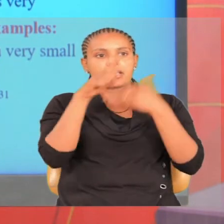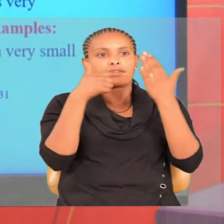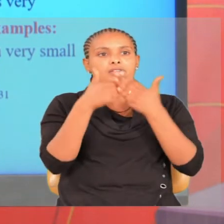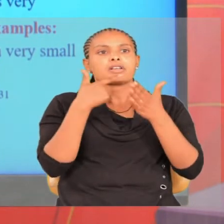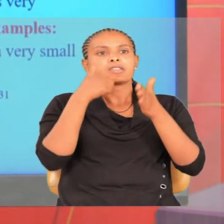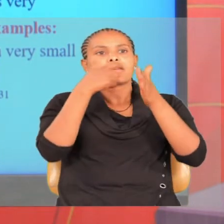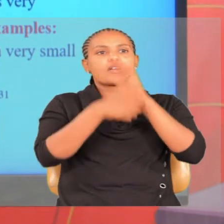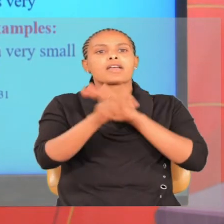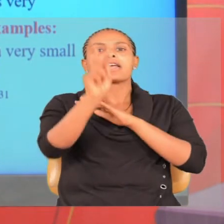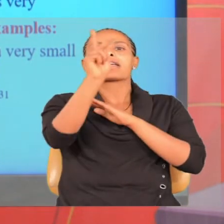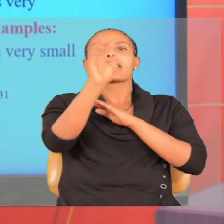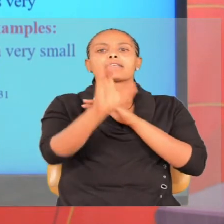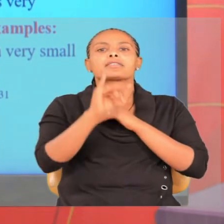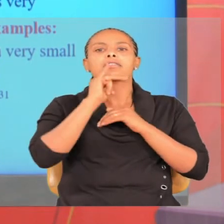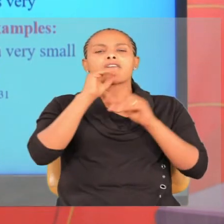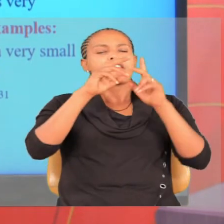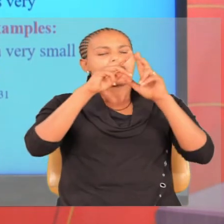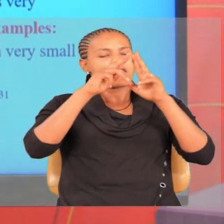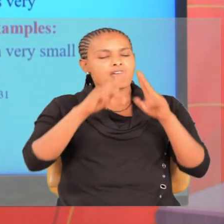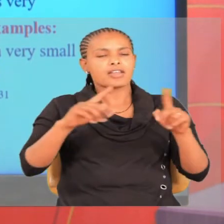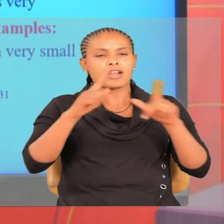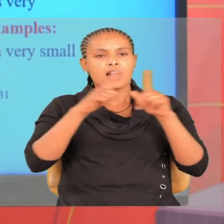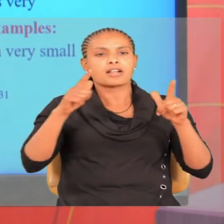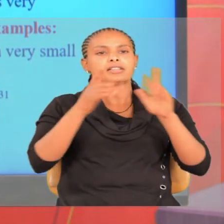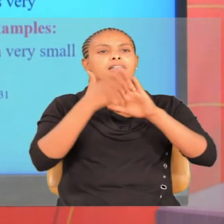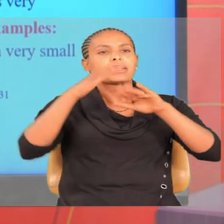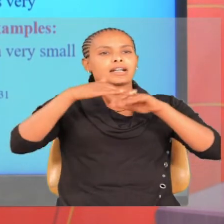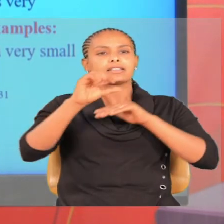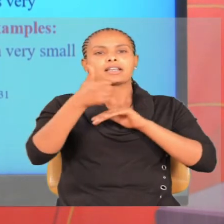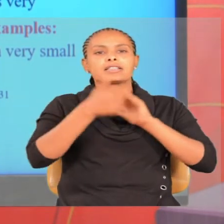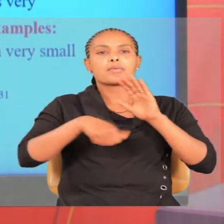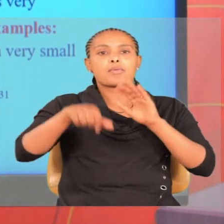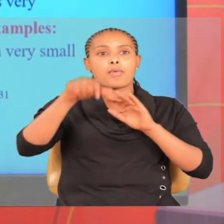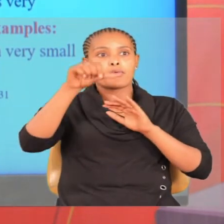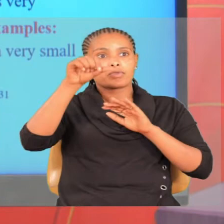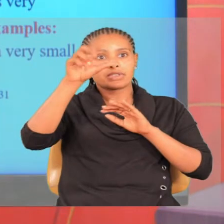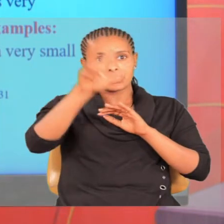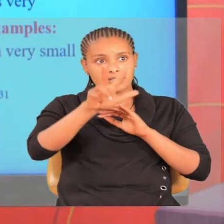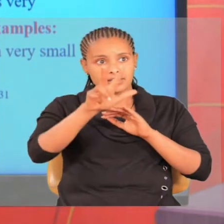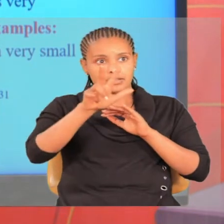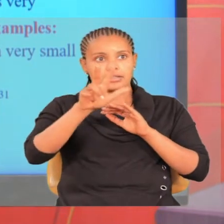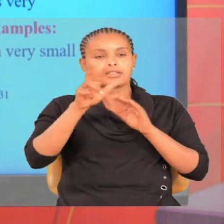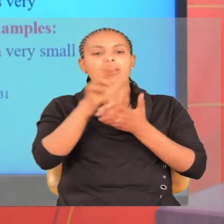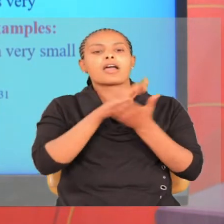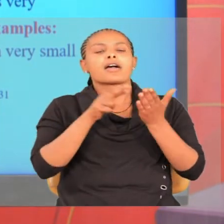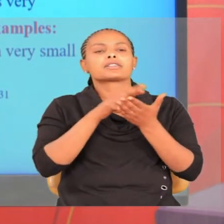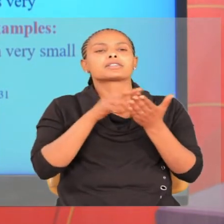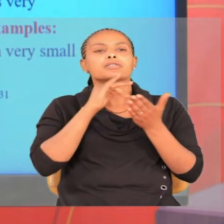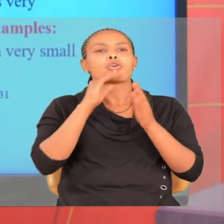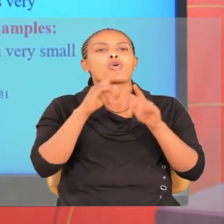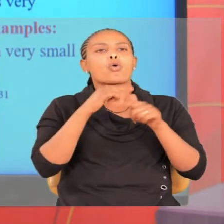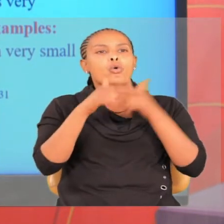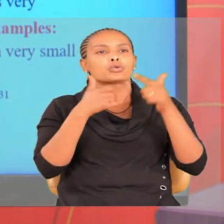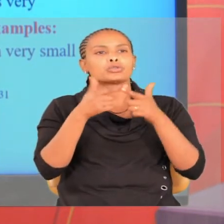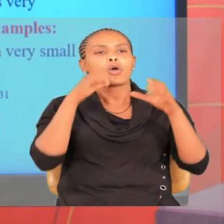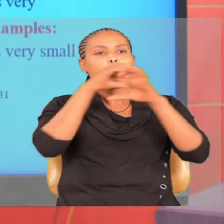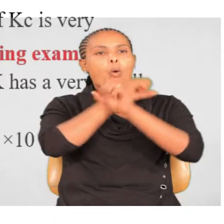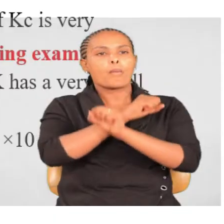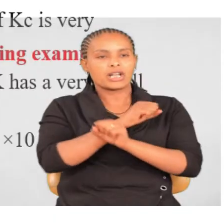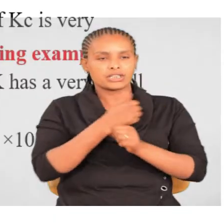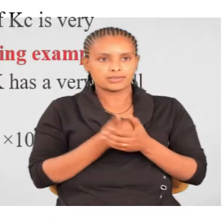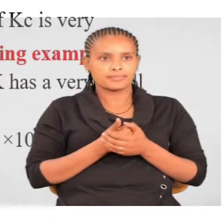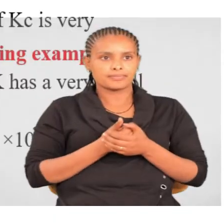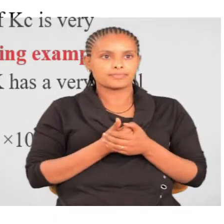if the value of Kc is very large, greater than 10 to the power of 3, then the reaction goes to